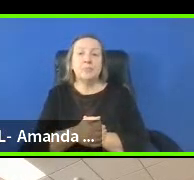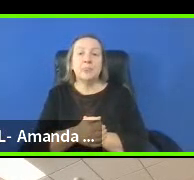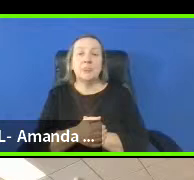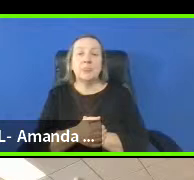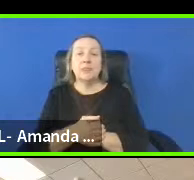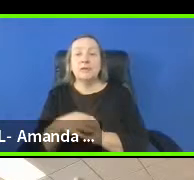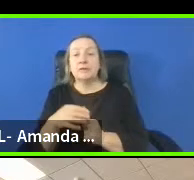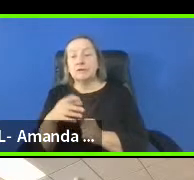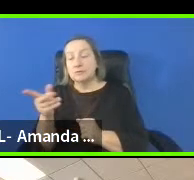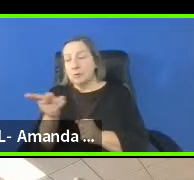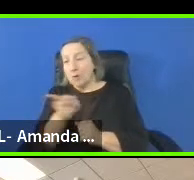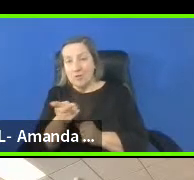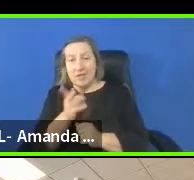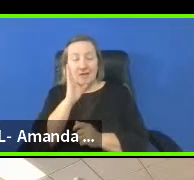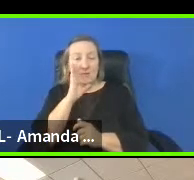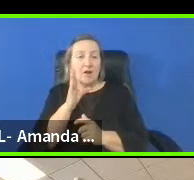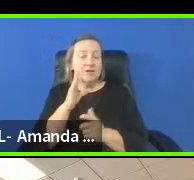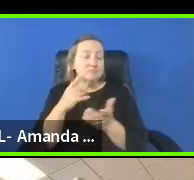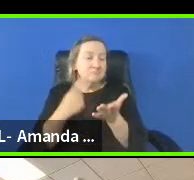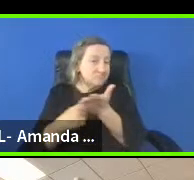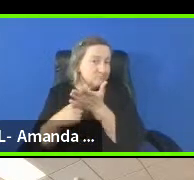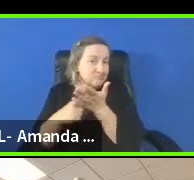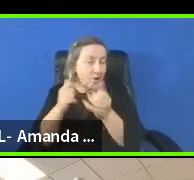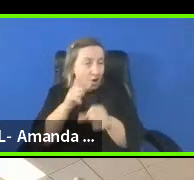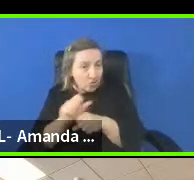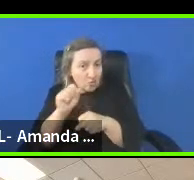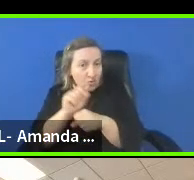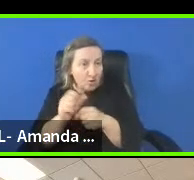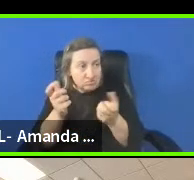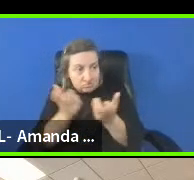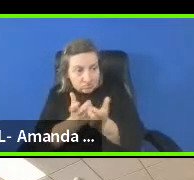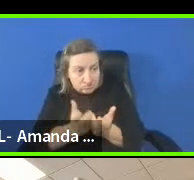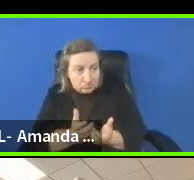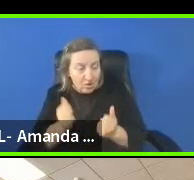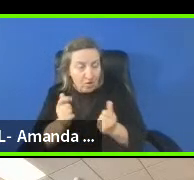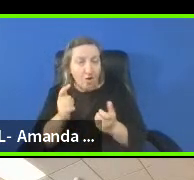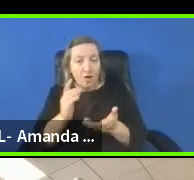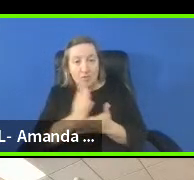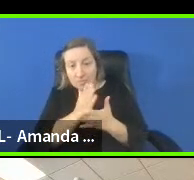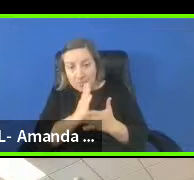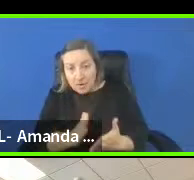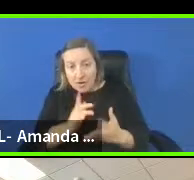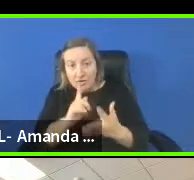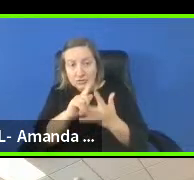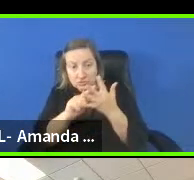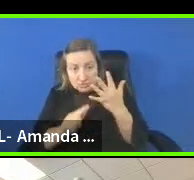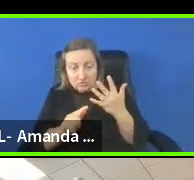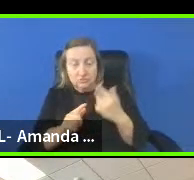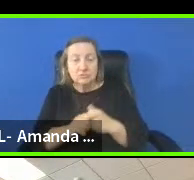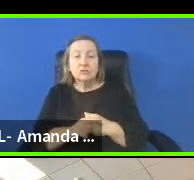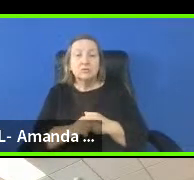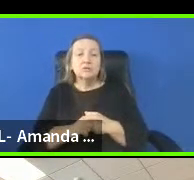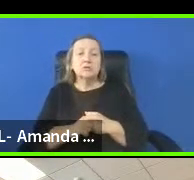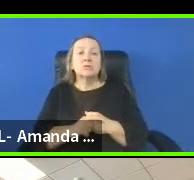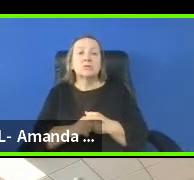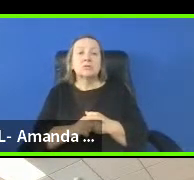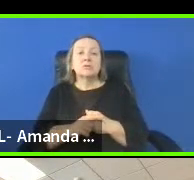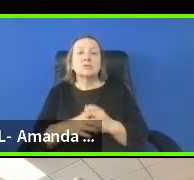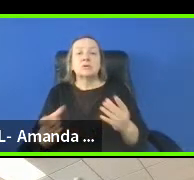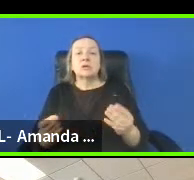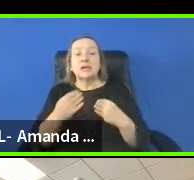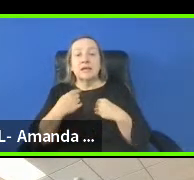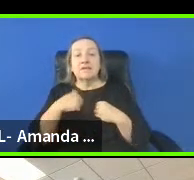acknowledging all of the work and the alignment between the partners. And once again, give us